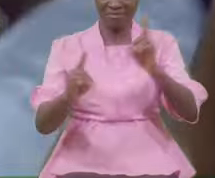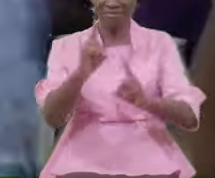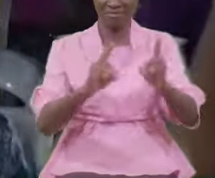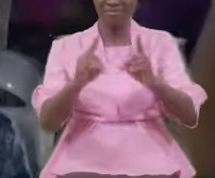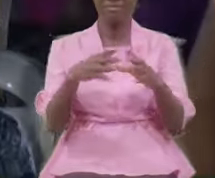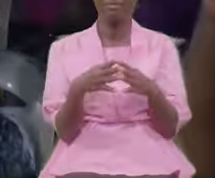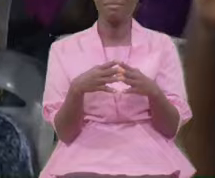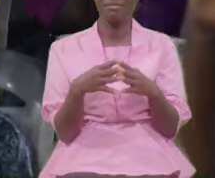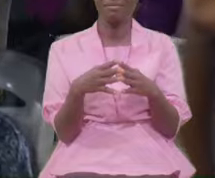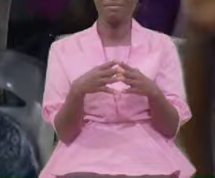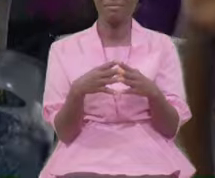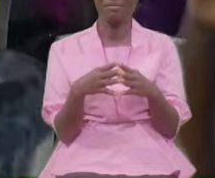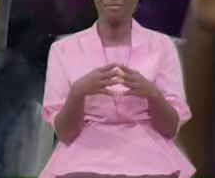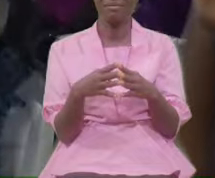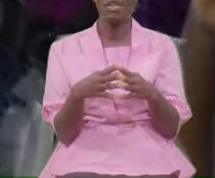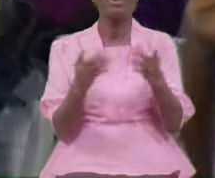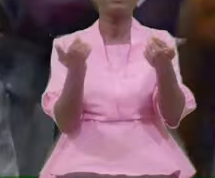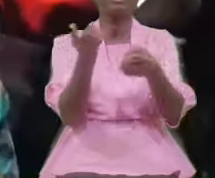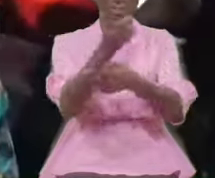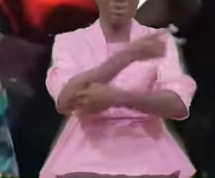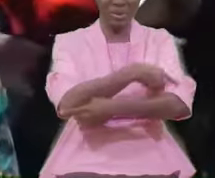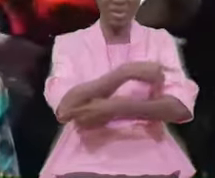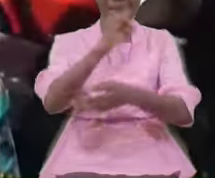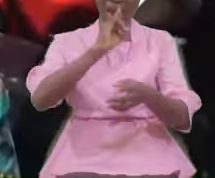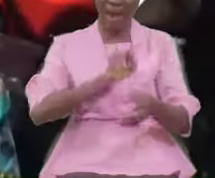Salvation I have Salvation